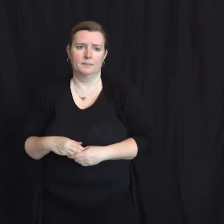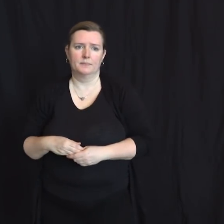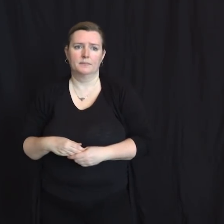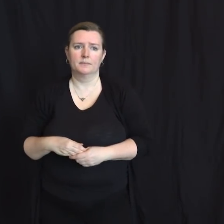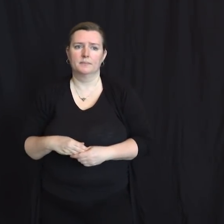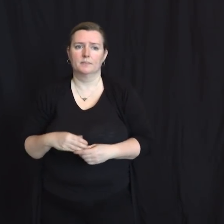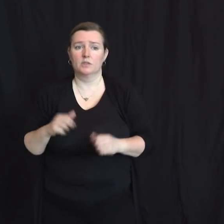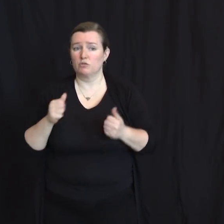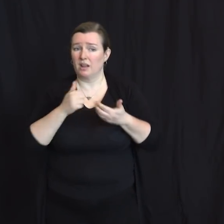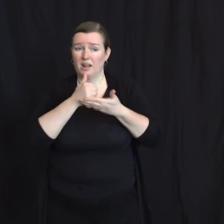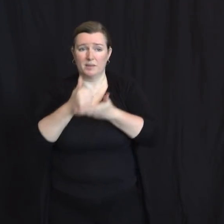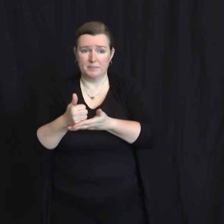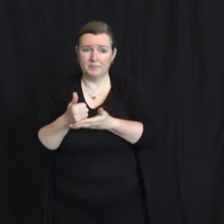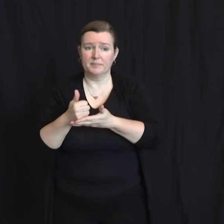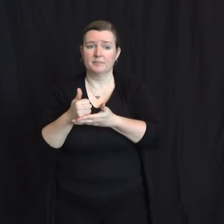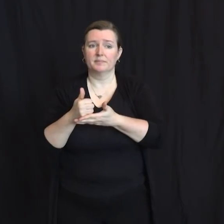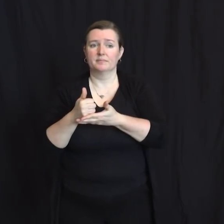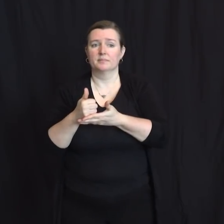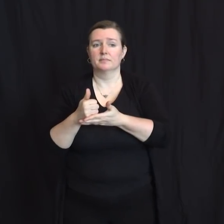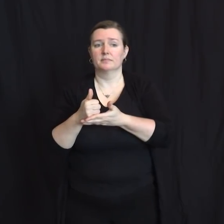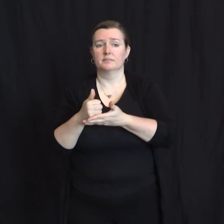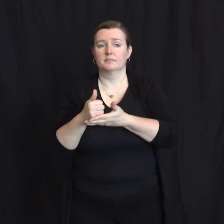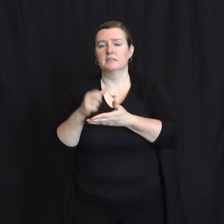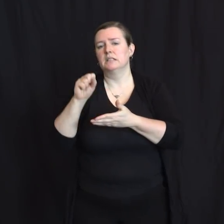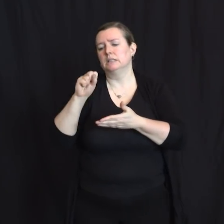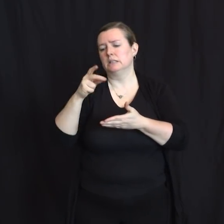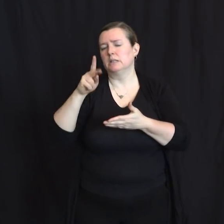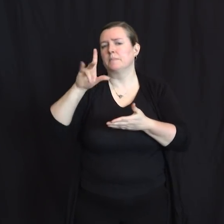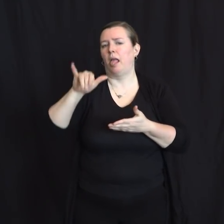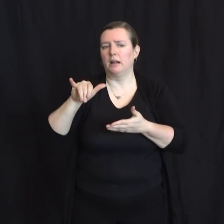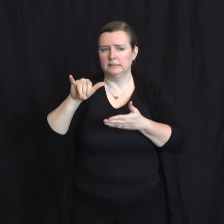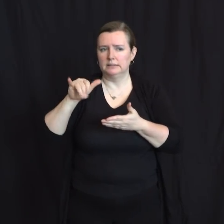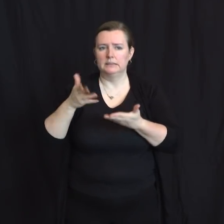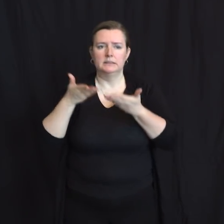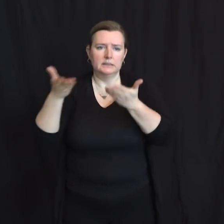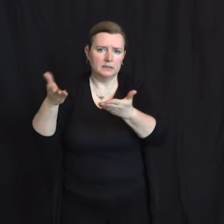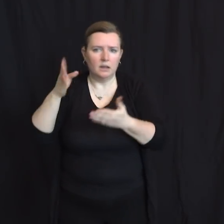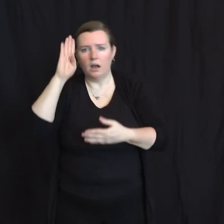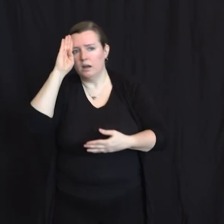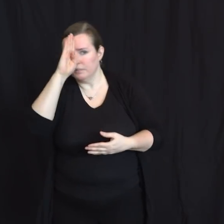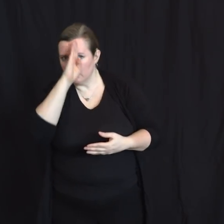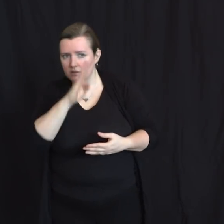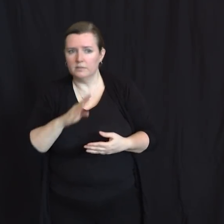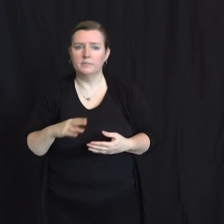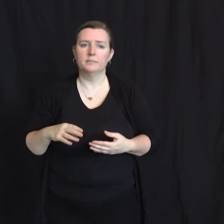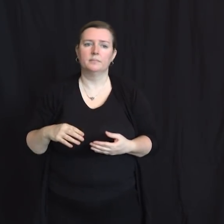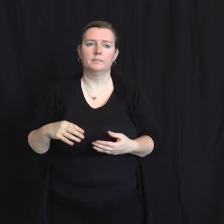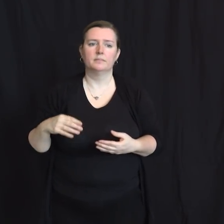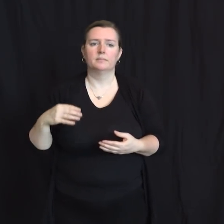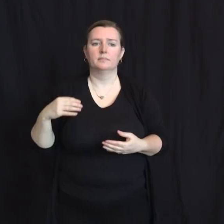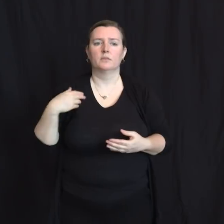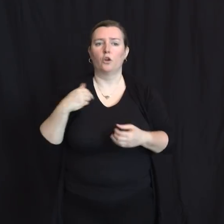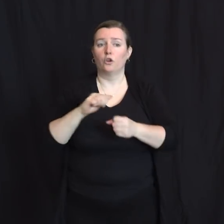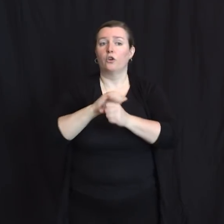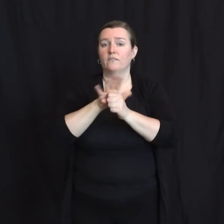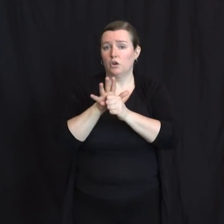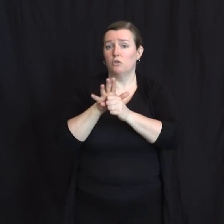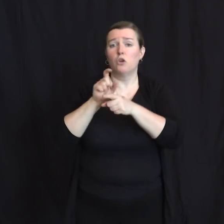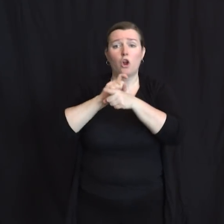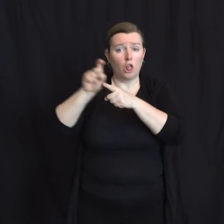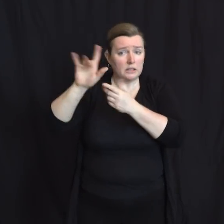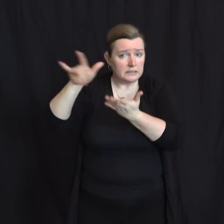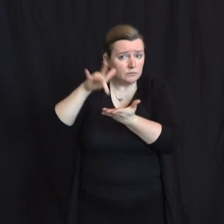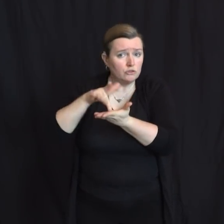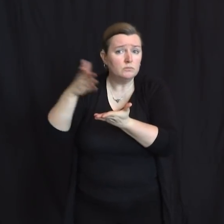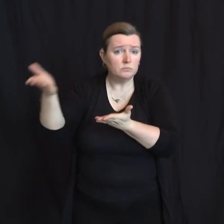for our providers and hospitals, running the state's COVID call center at NJ Pies, as Judy had mentioned, providing